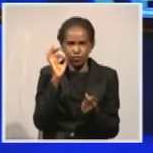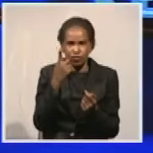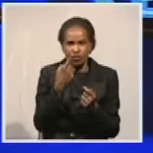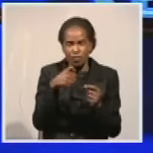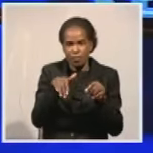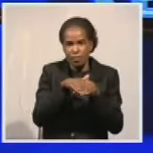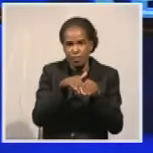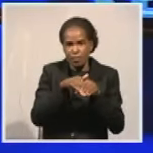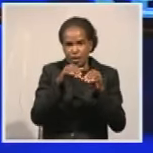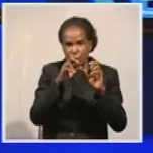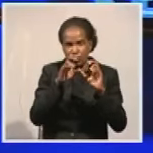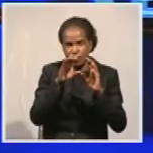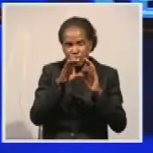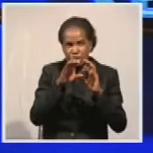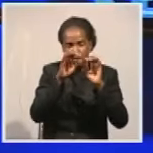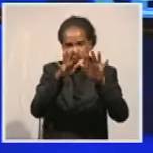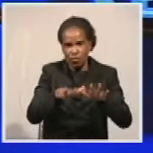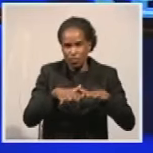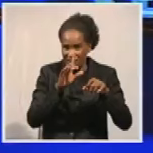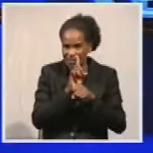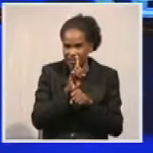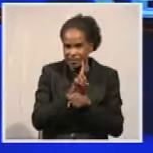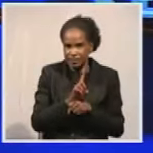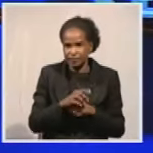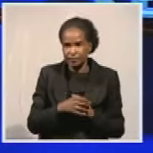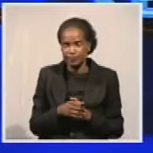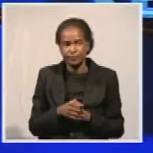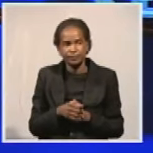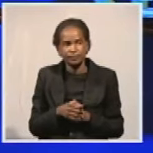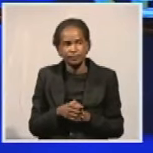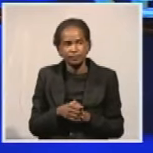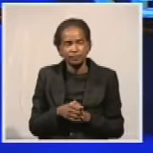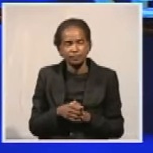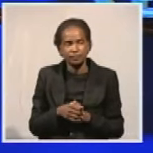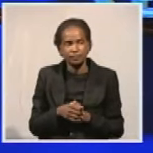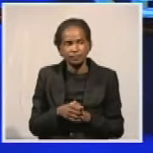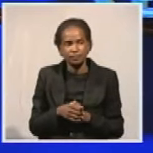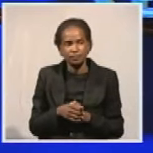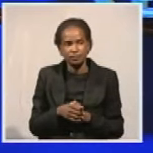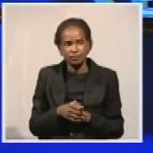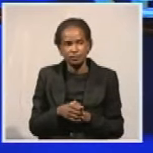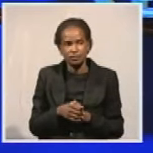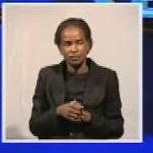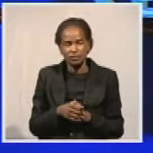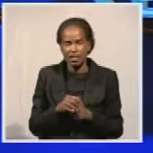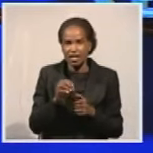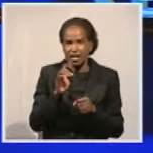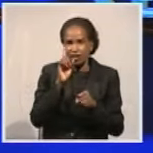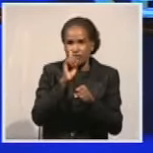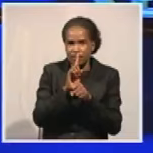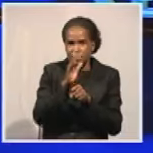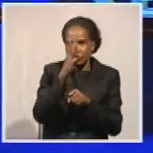Assembly. He was not elected. And the first 5 years,